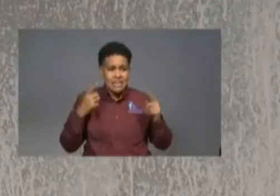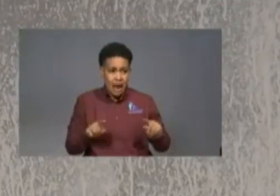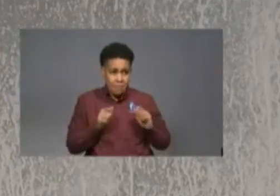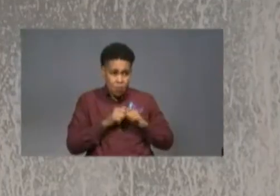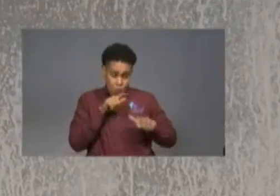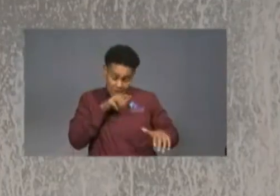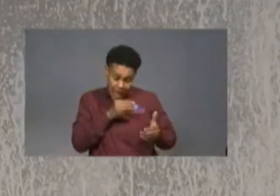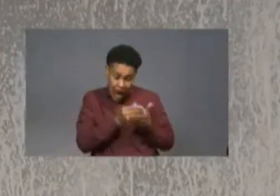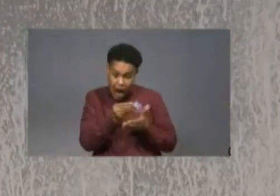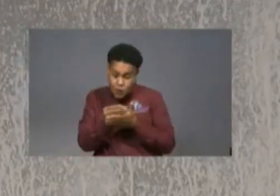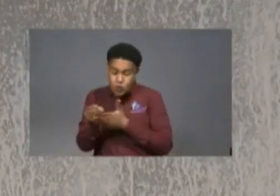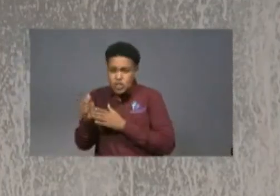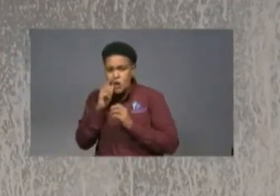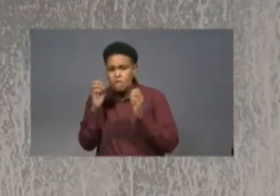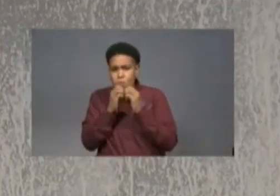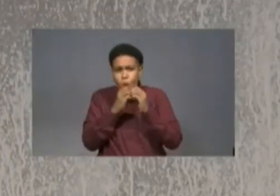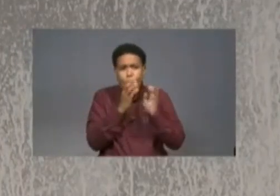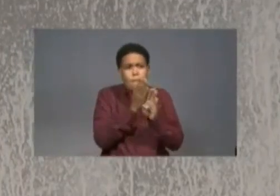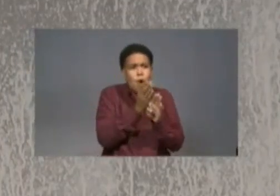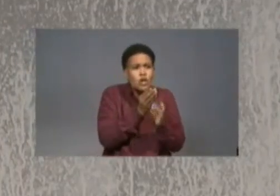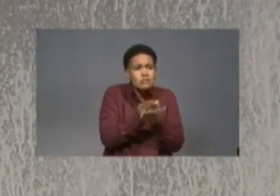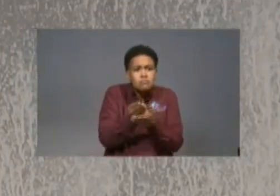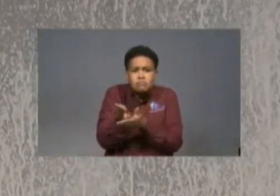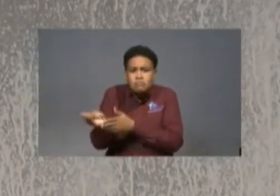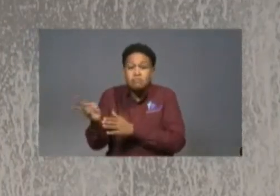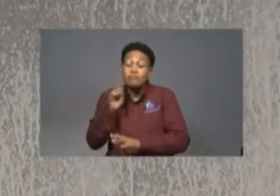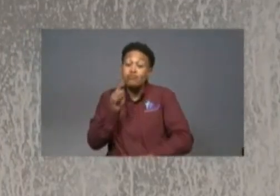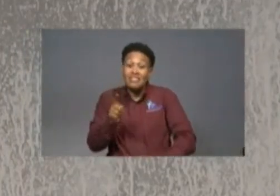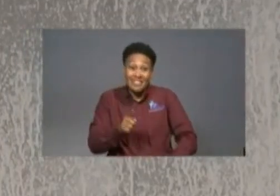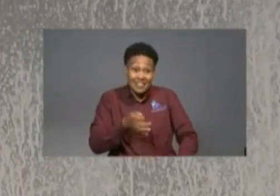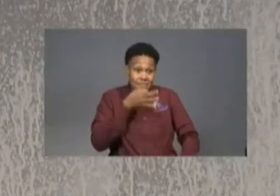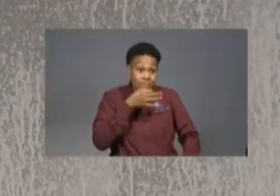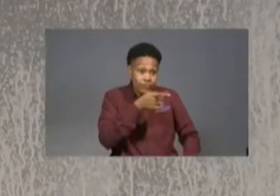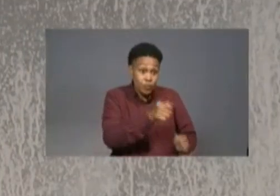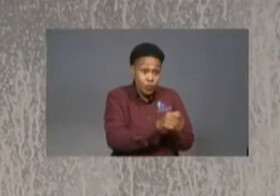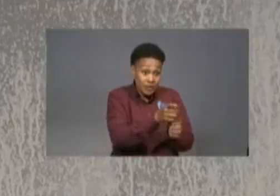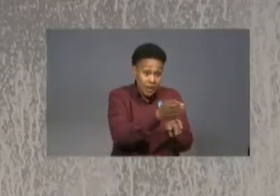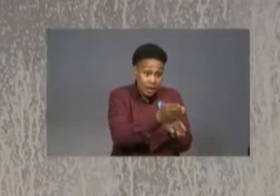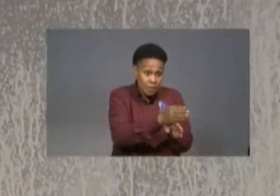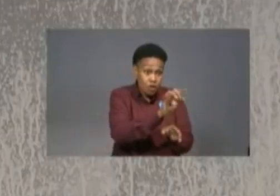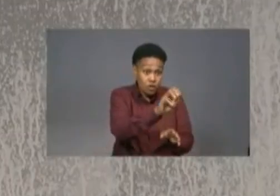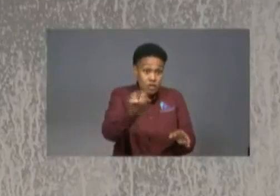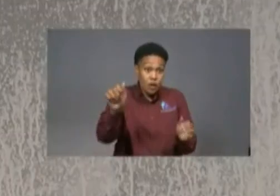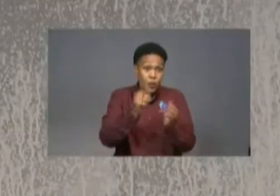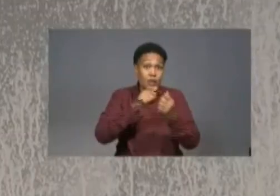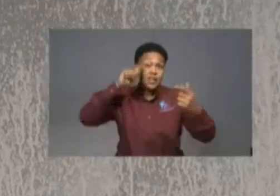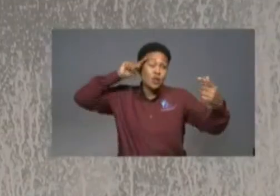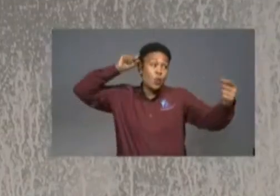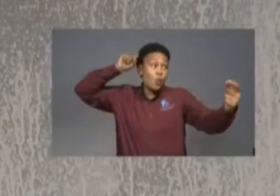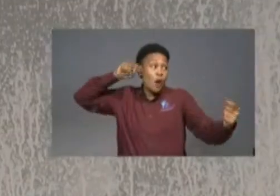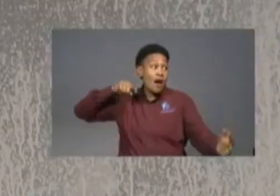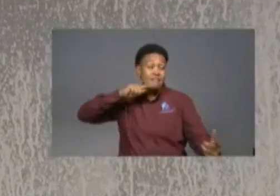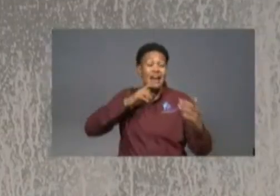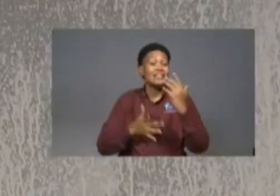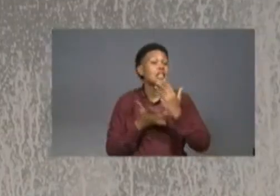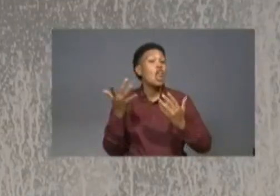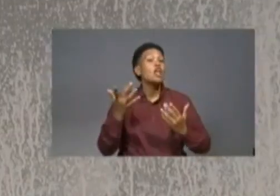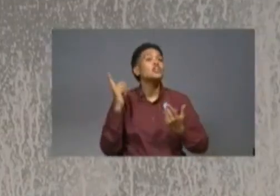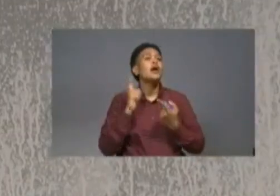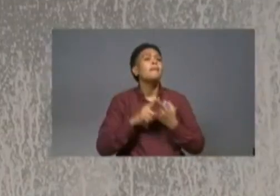acquisition of more buses, equipping these vehicles or buses with Wi-Fi technology,